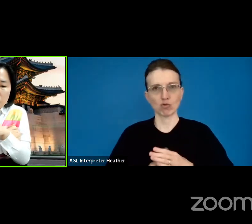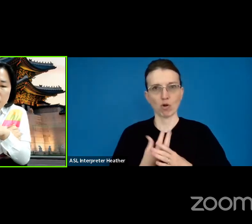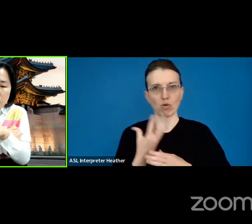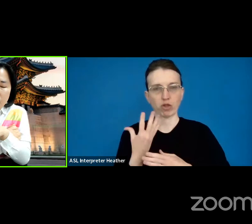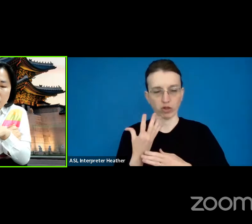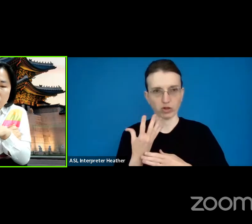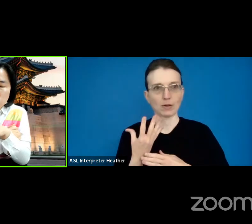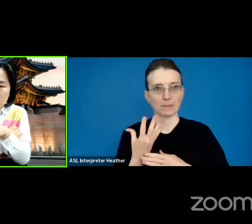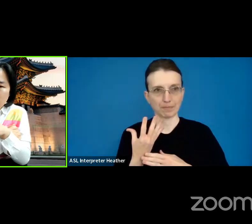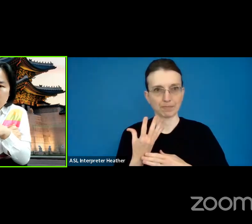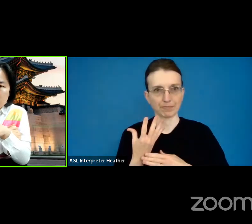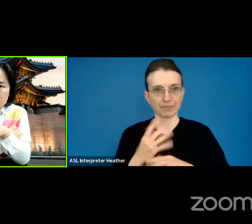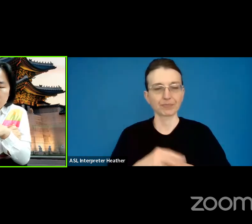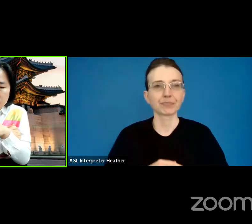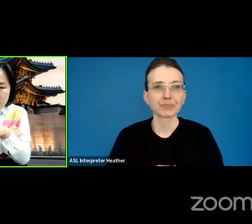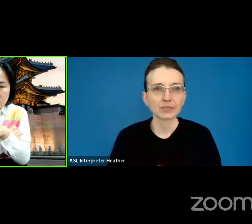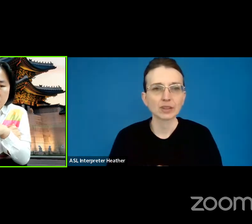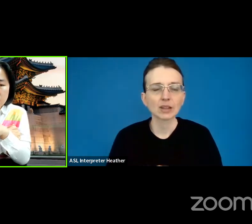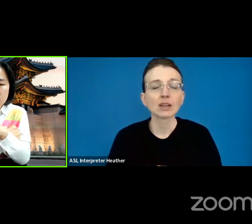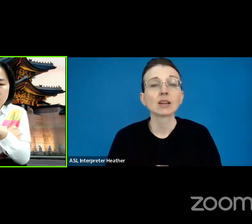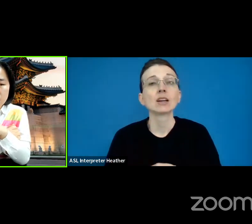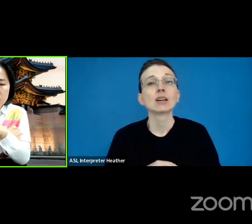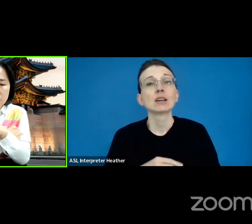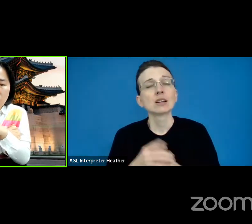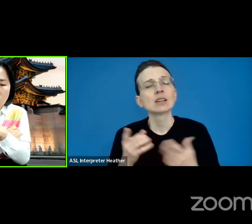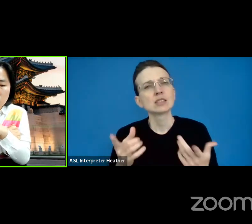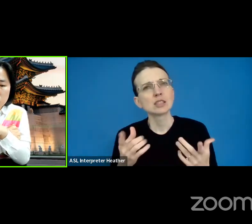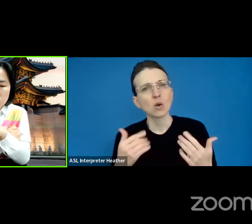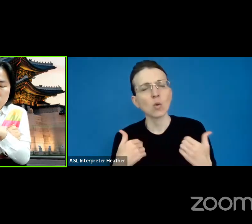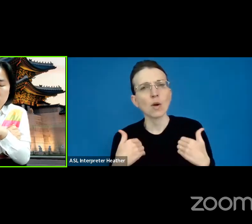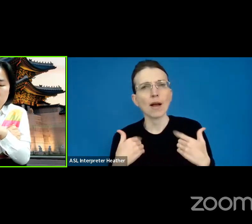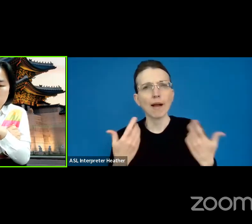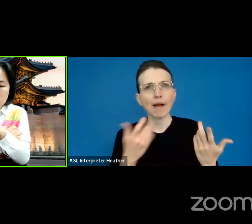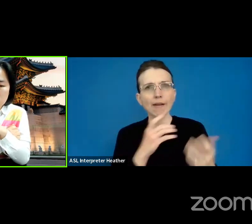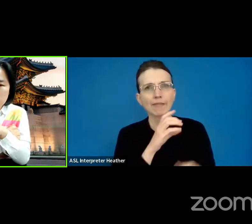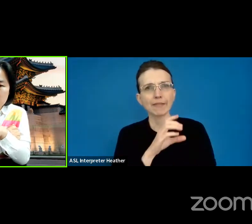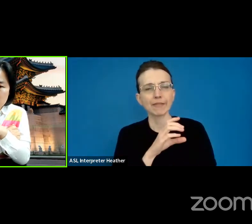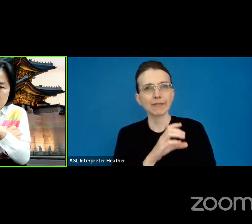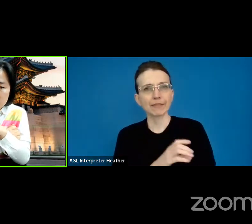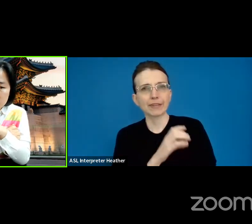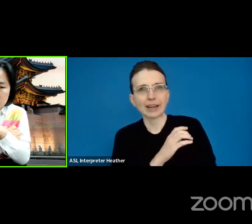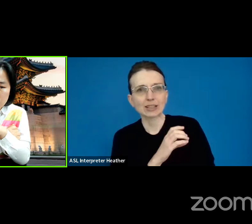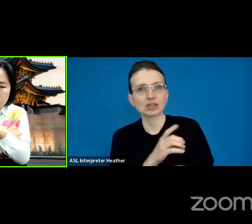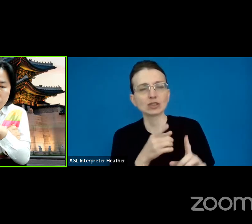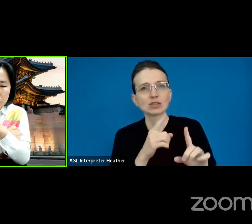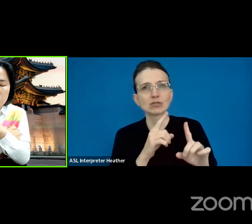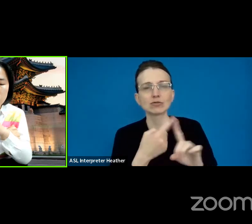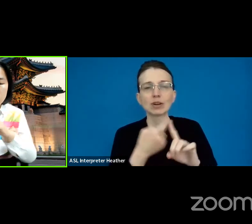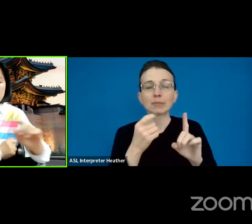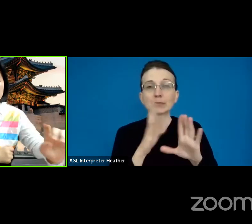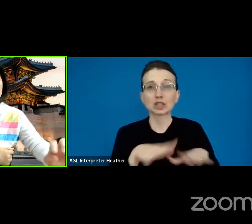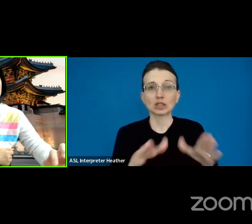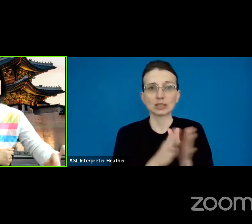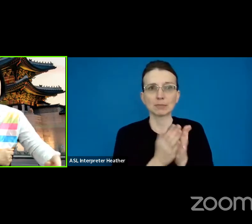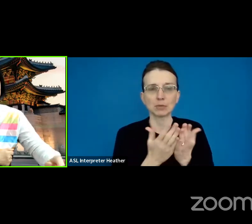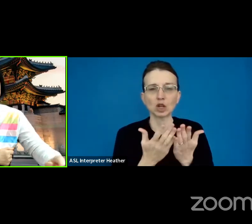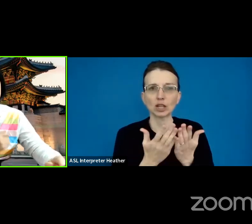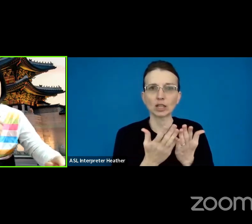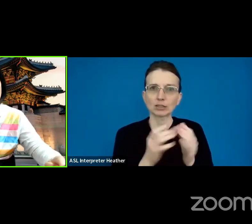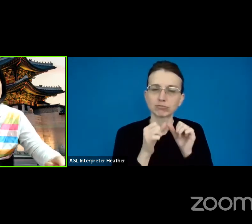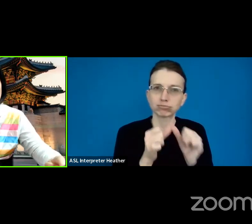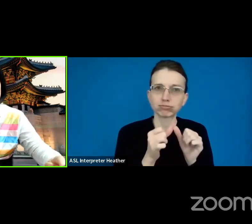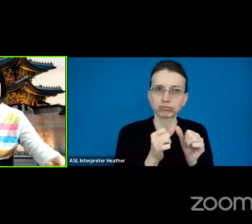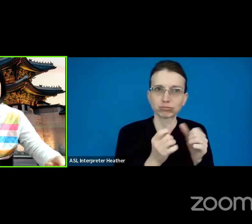not only are the genre characteristics of children's books preserved, but also